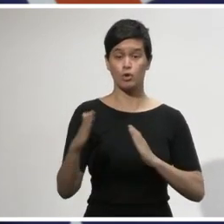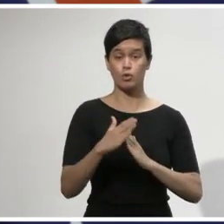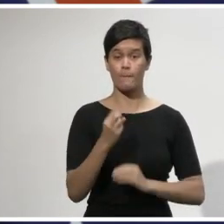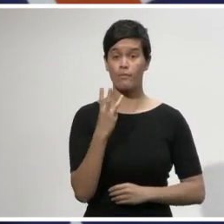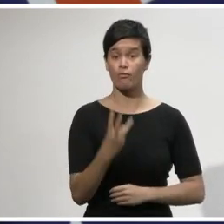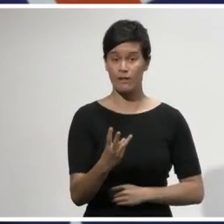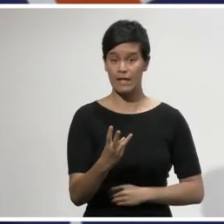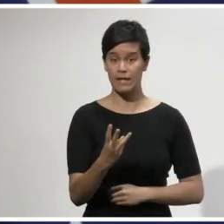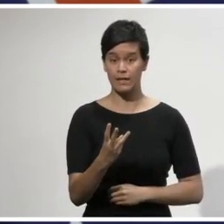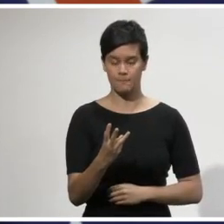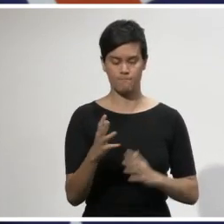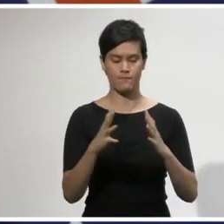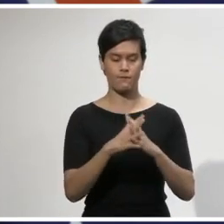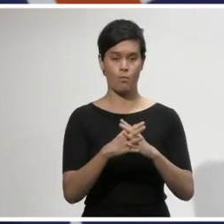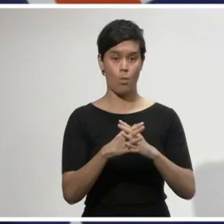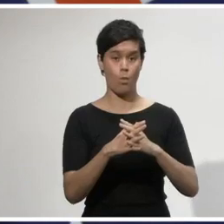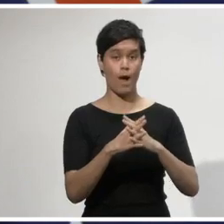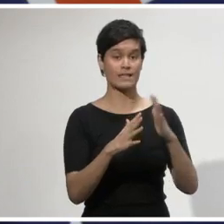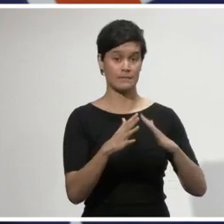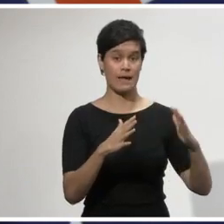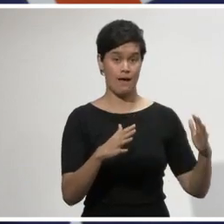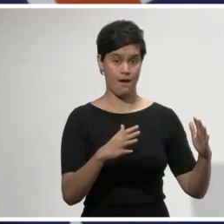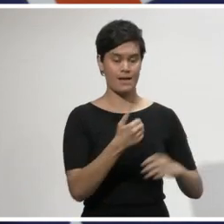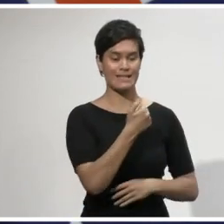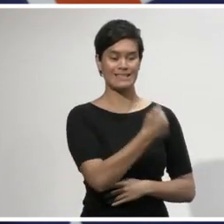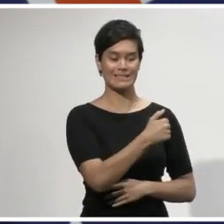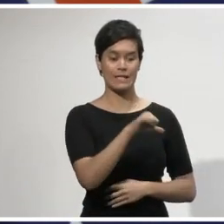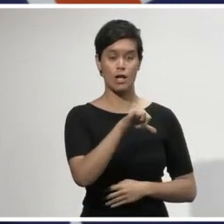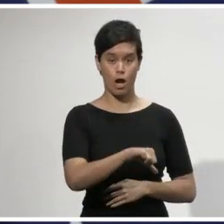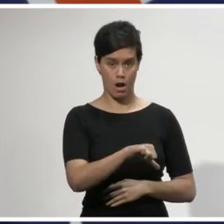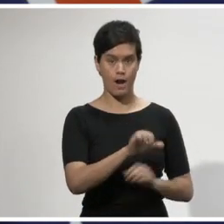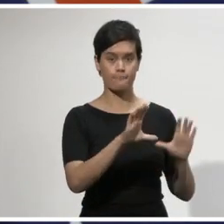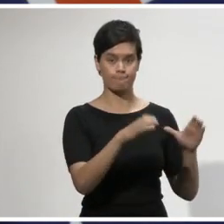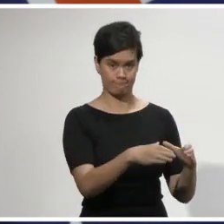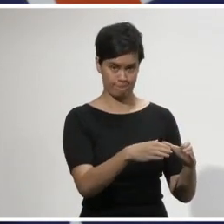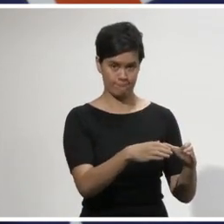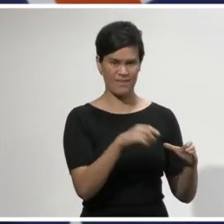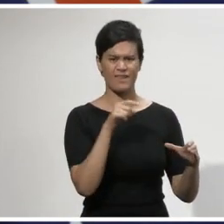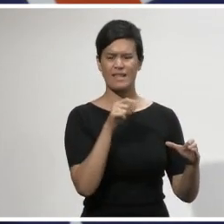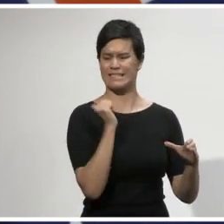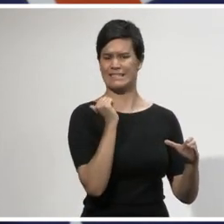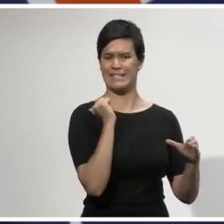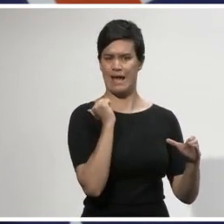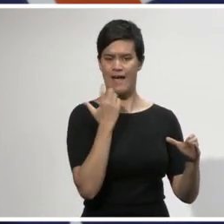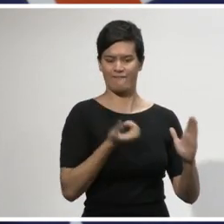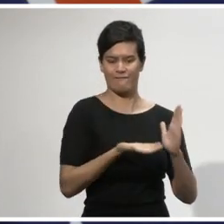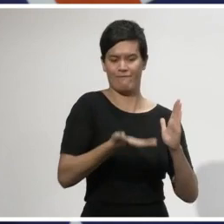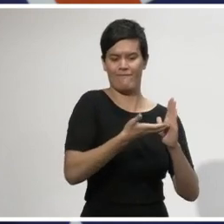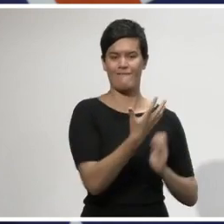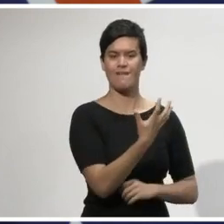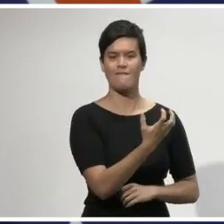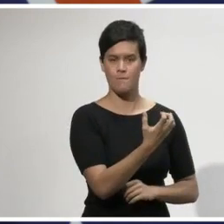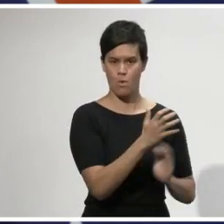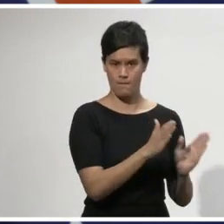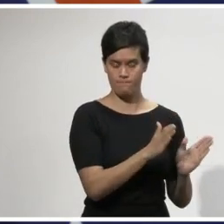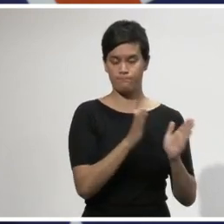same. Waitemata, which now has 69 cases linked to it, and that's up 5 from yesterday.